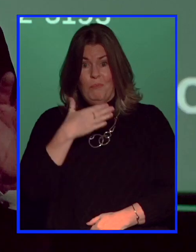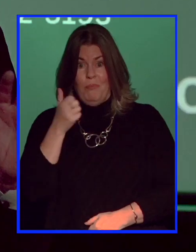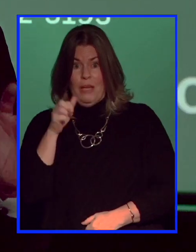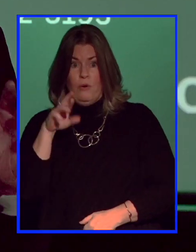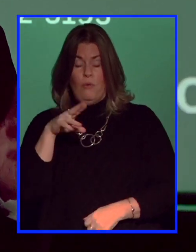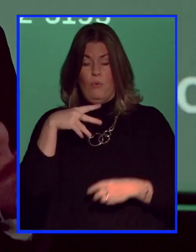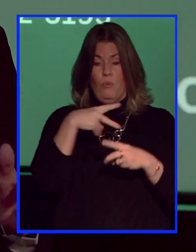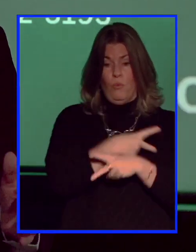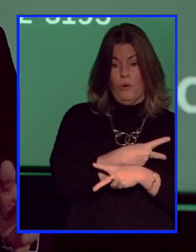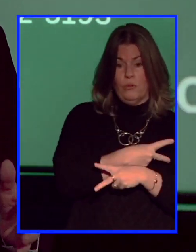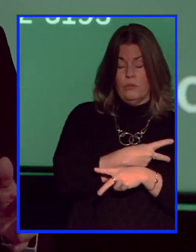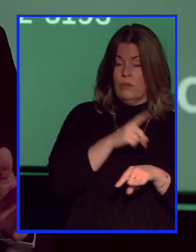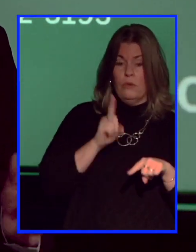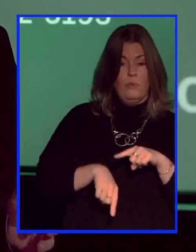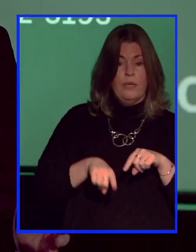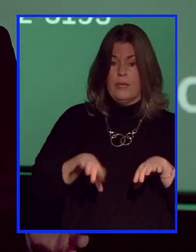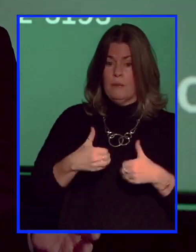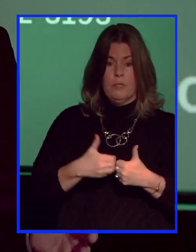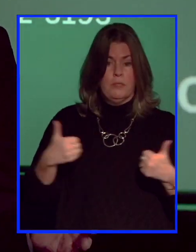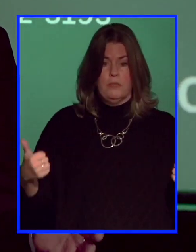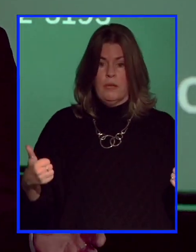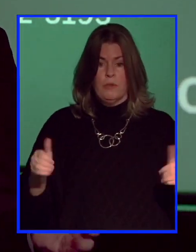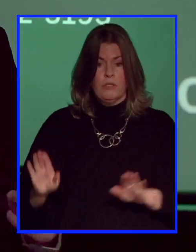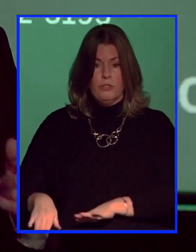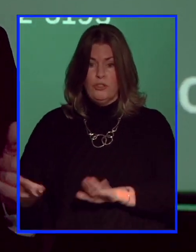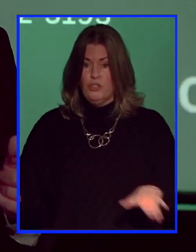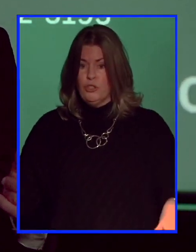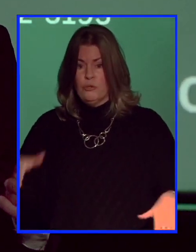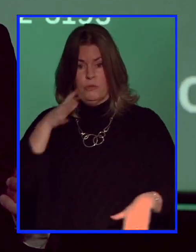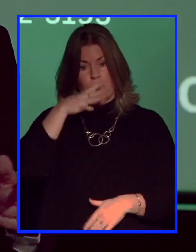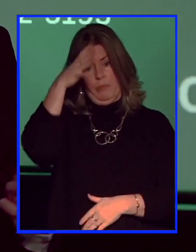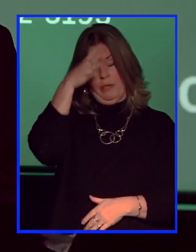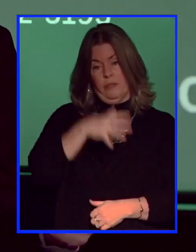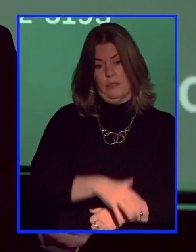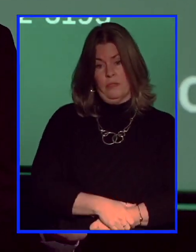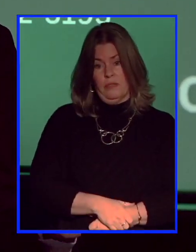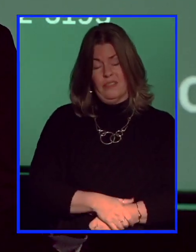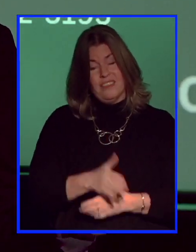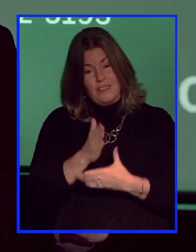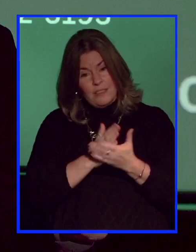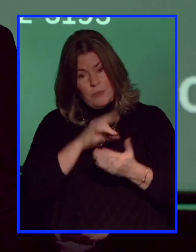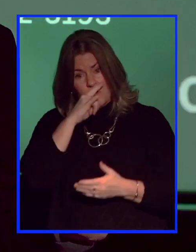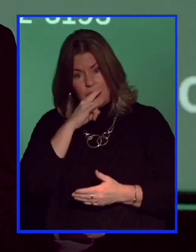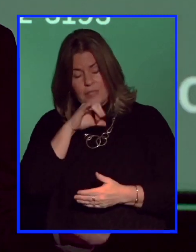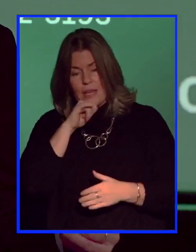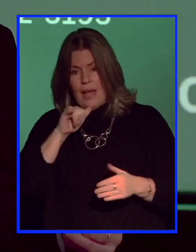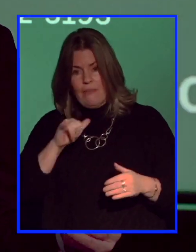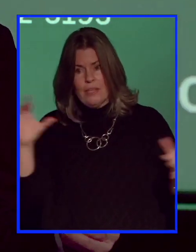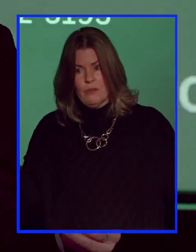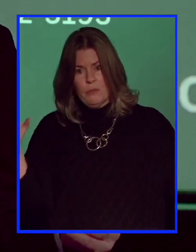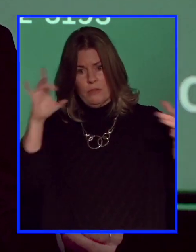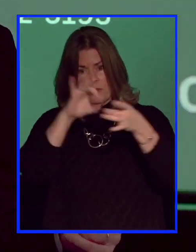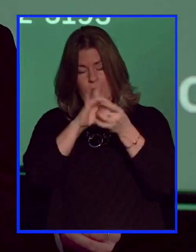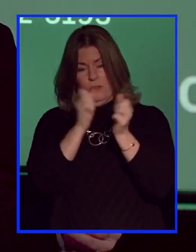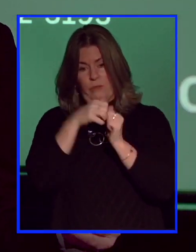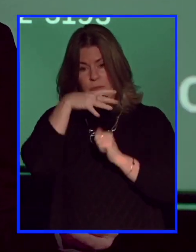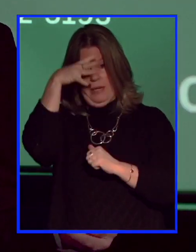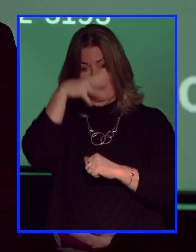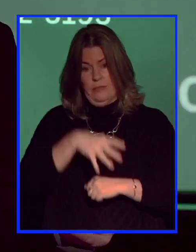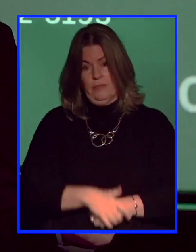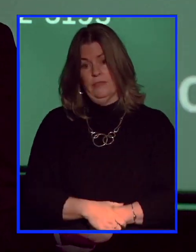worse, we can't be doing that, separating parents from kids. And by the way, some of those kids have still not been reconnected to their